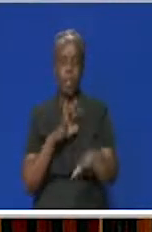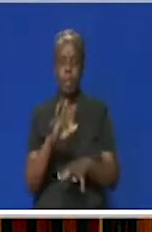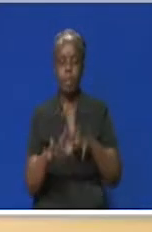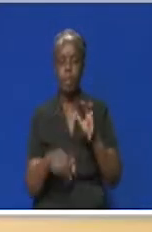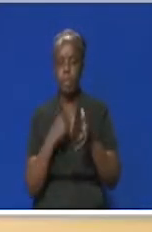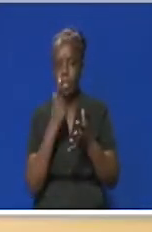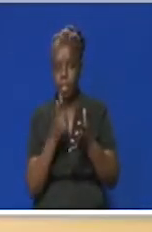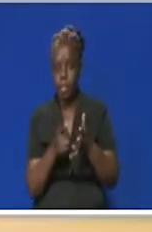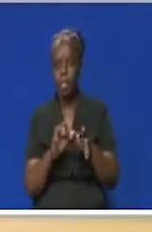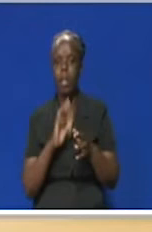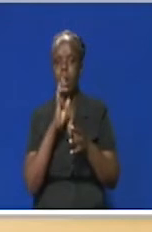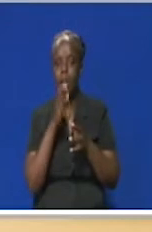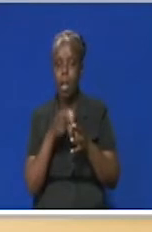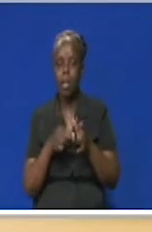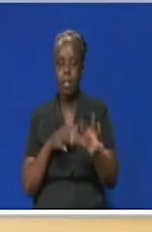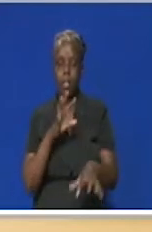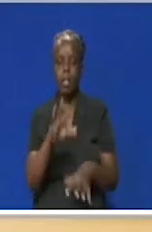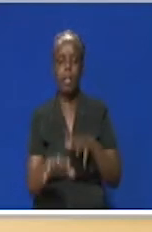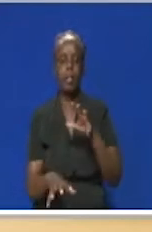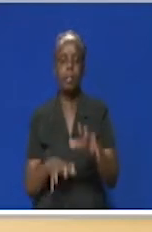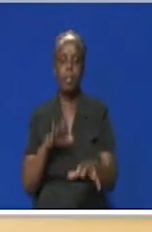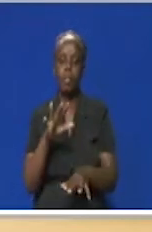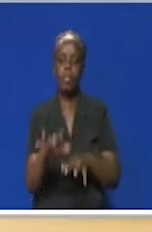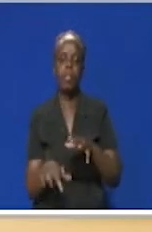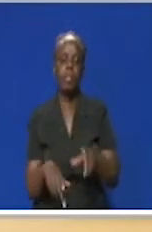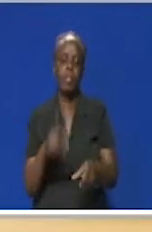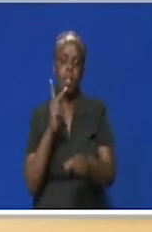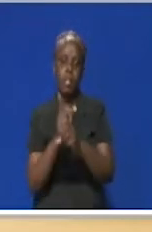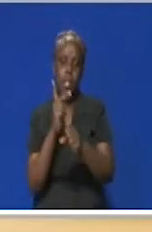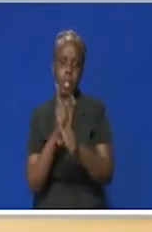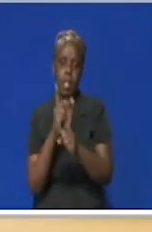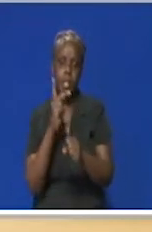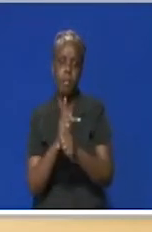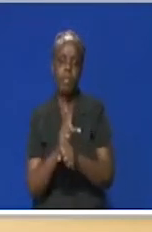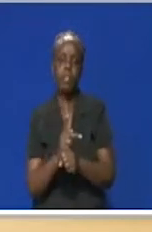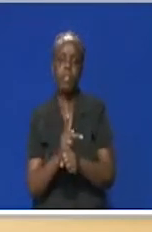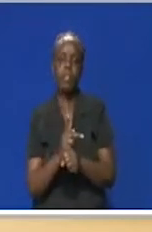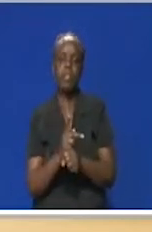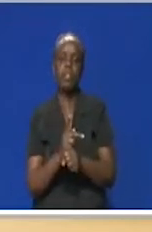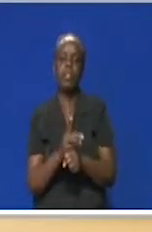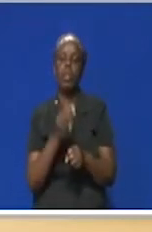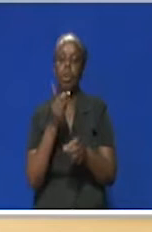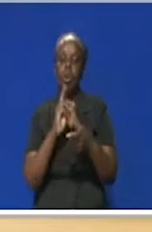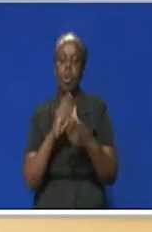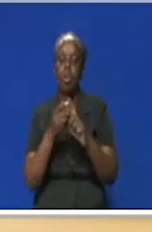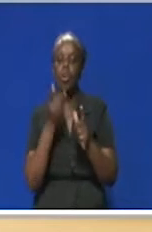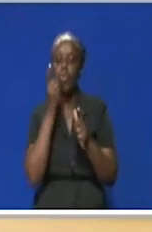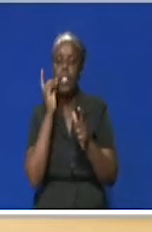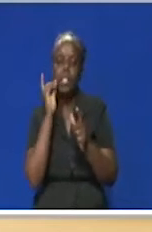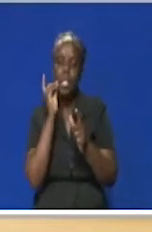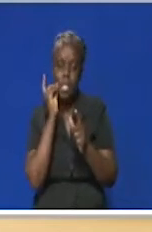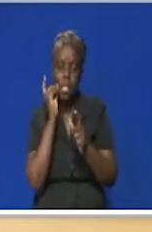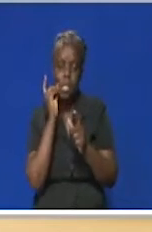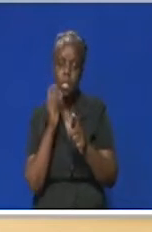said, these are the animals that are reared or domesticated,